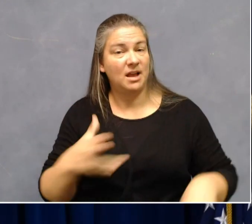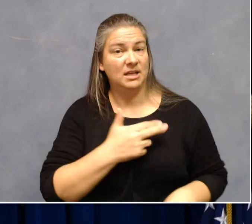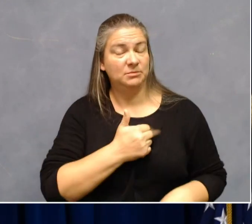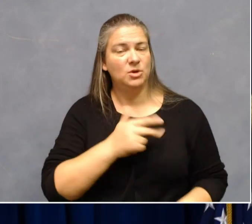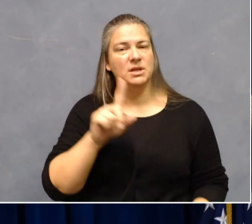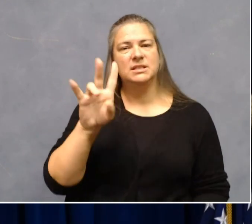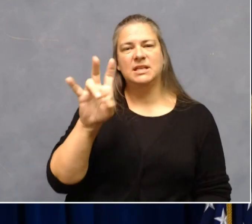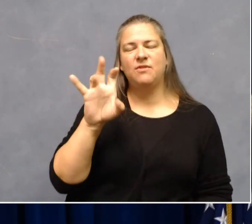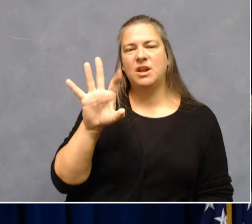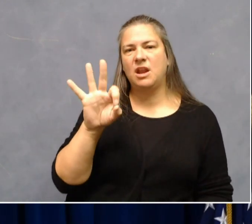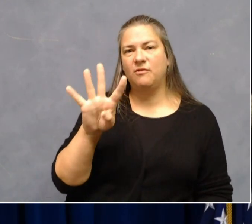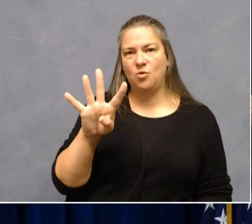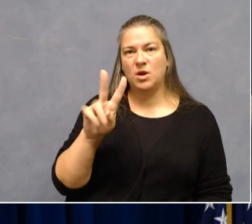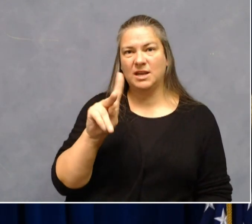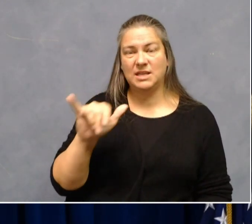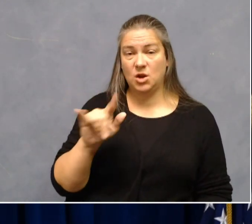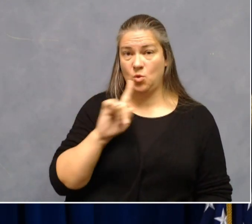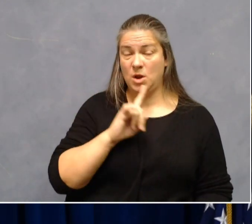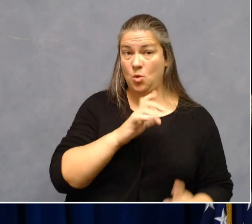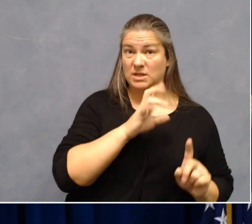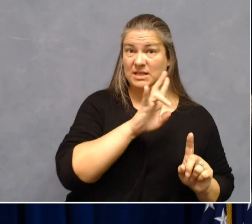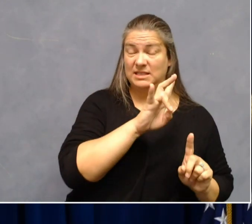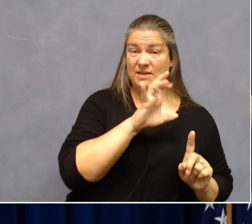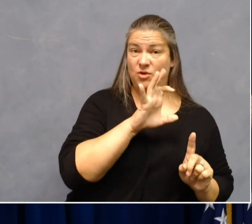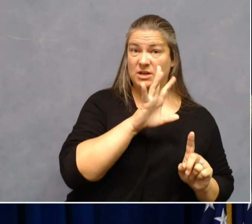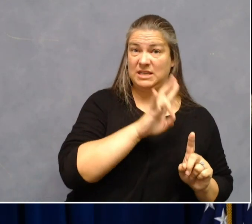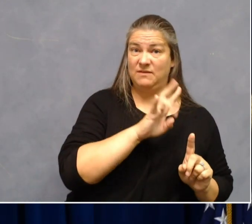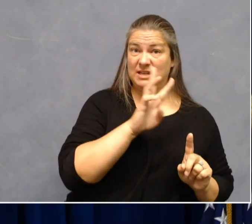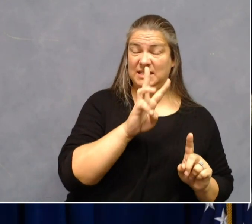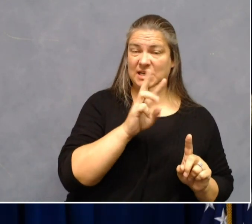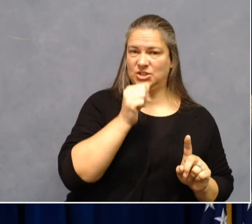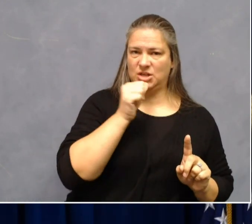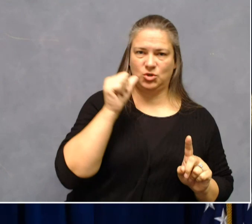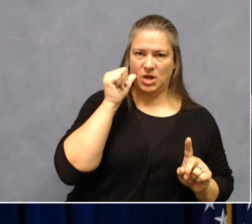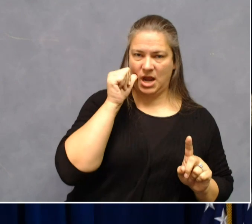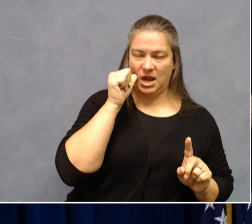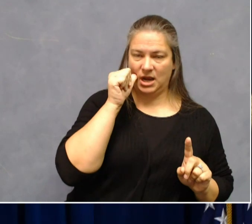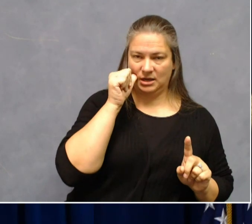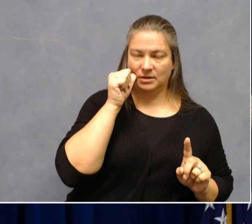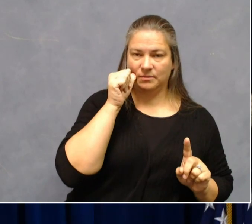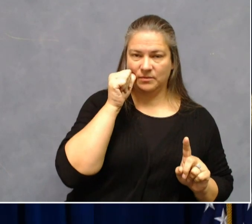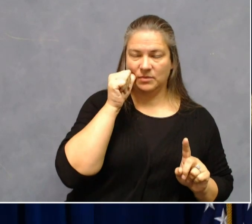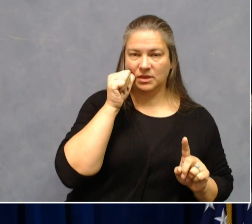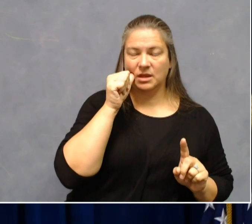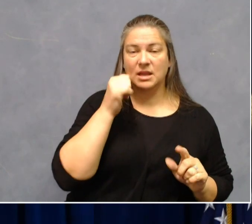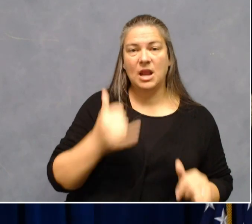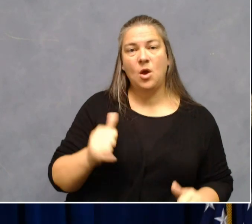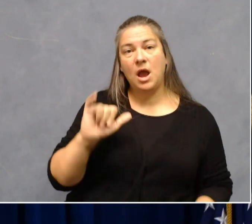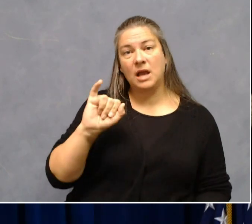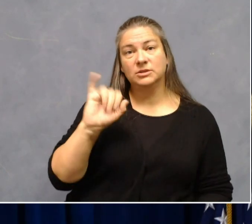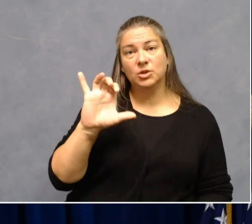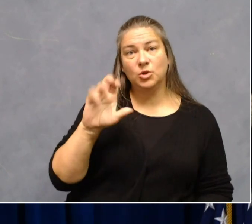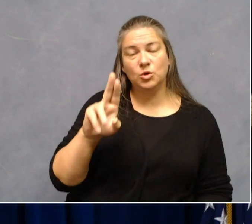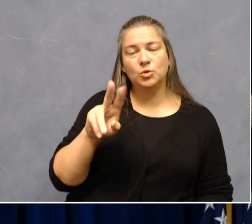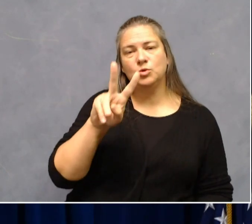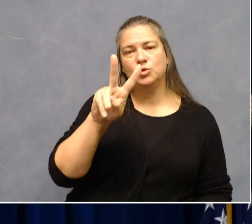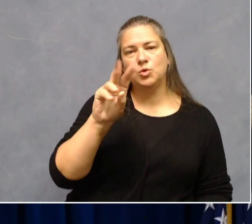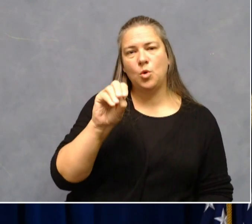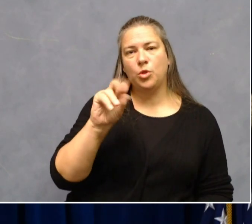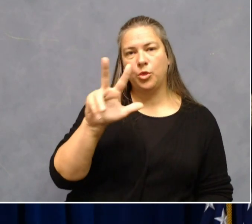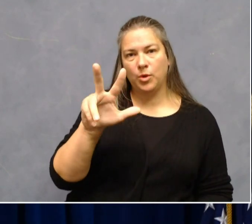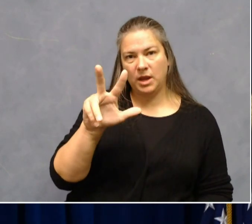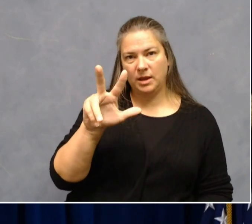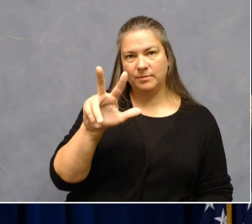Kentuckians. That's up from 776 just yesterday. Currently in the ICU, 203, one more from